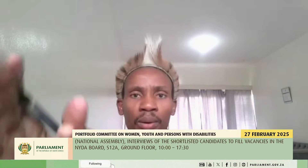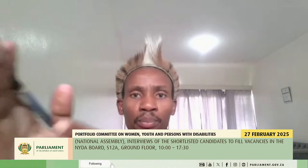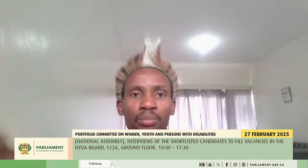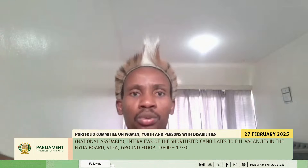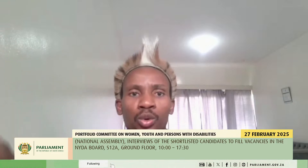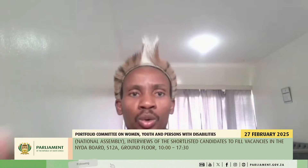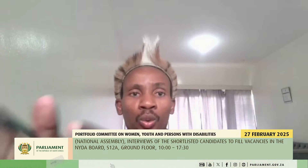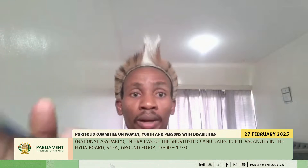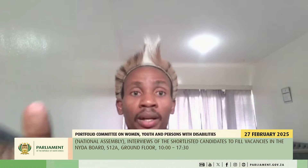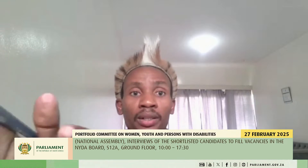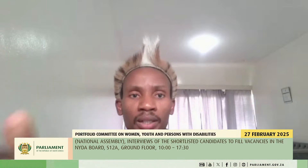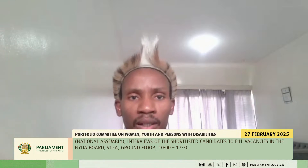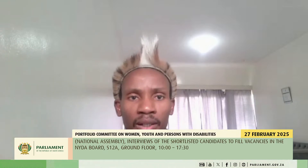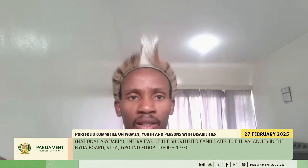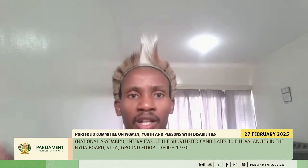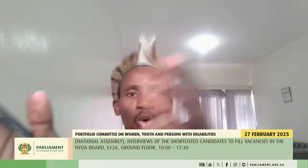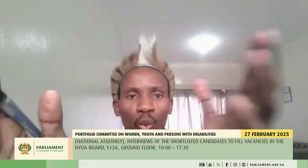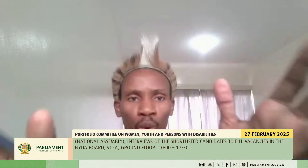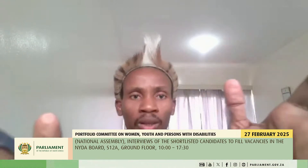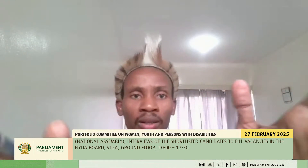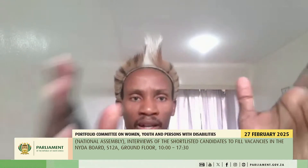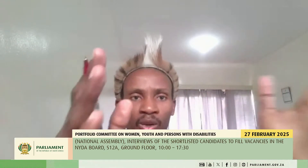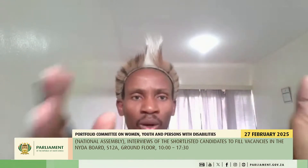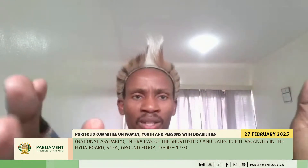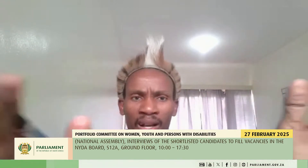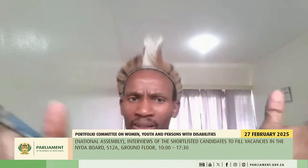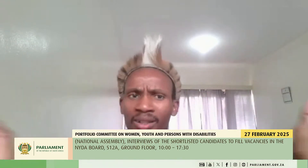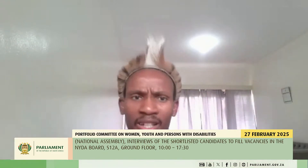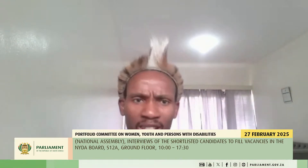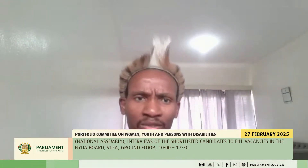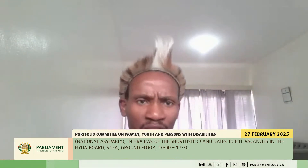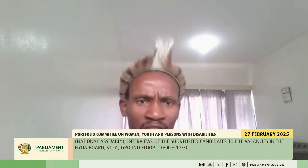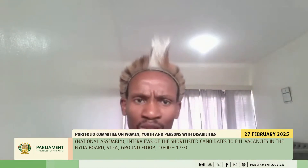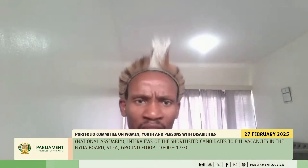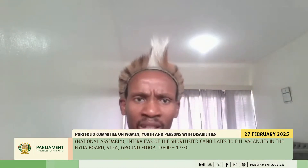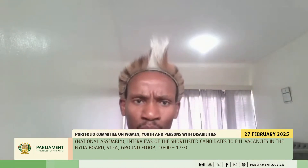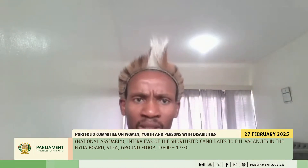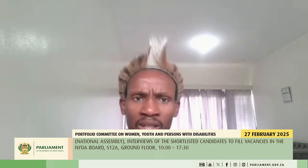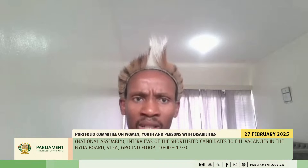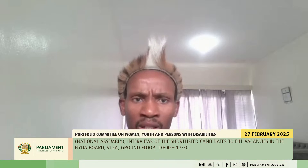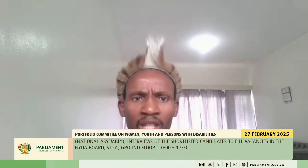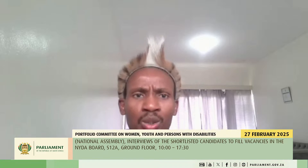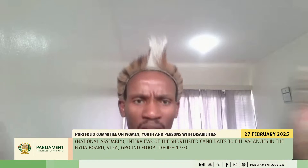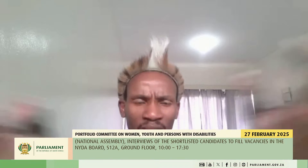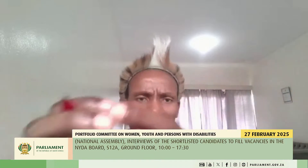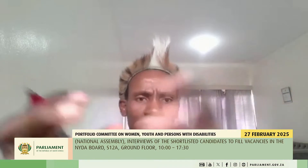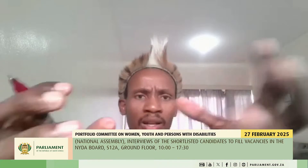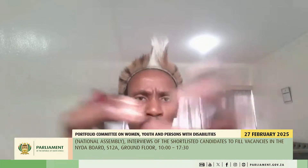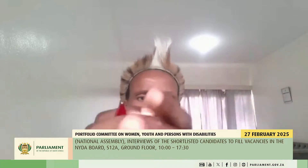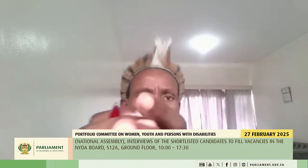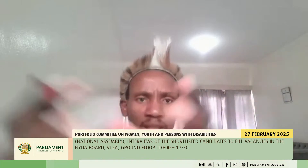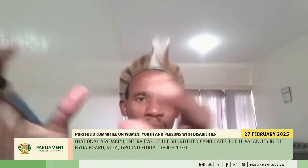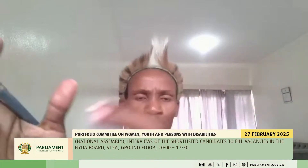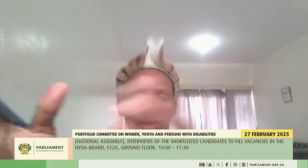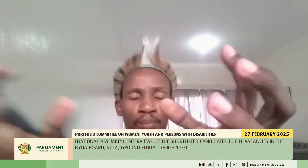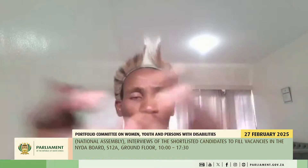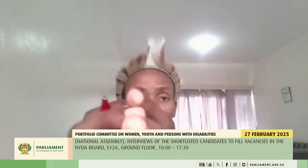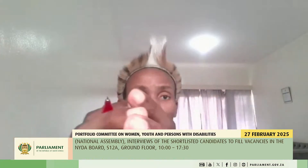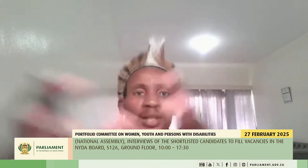These will be people who will work hand in hand with the NYDA. I think that's the vision of the NYDA, to invite the